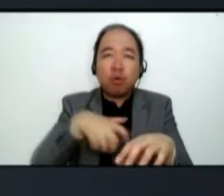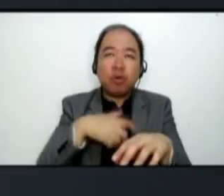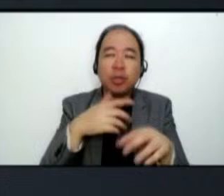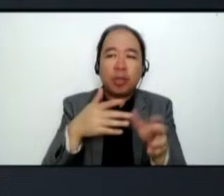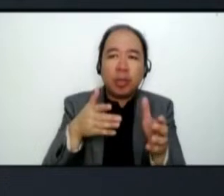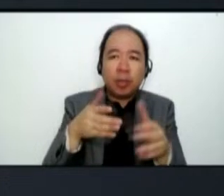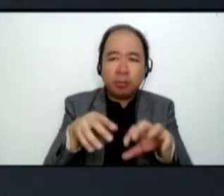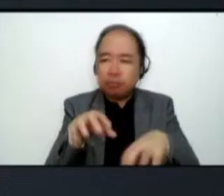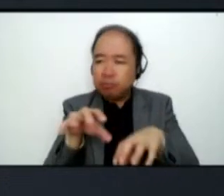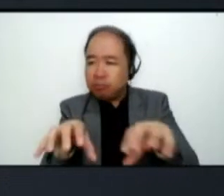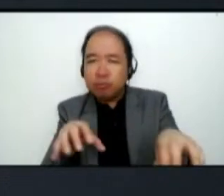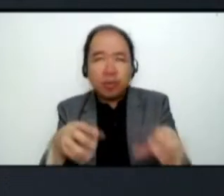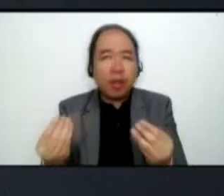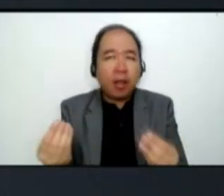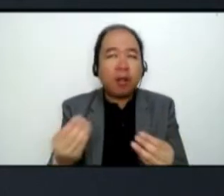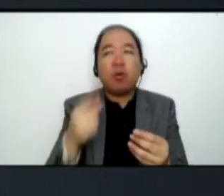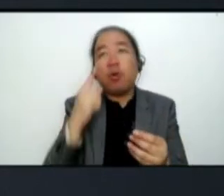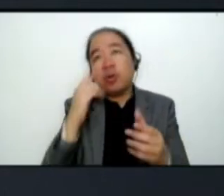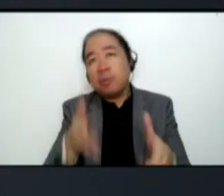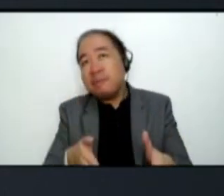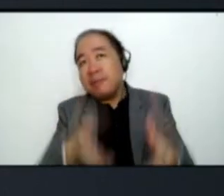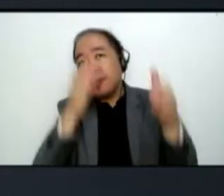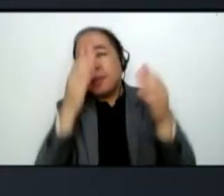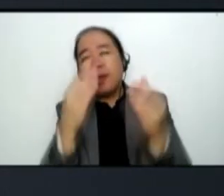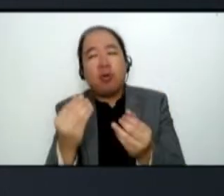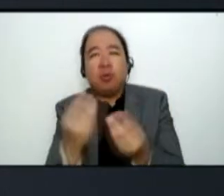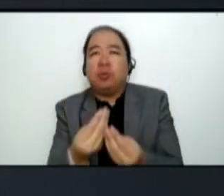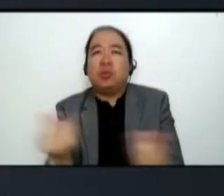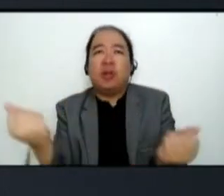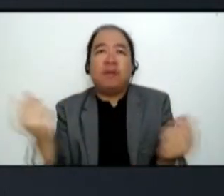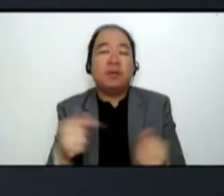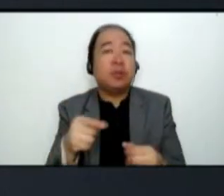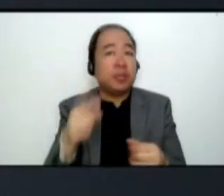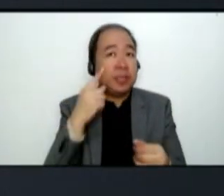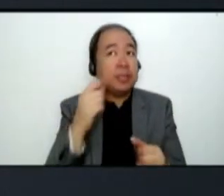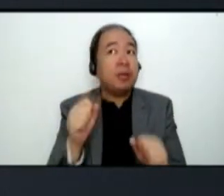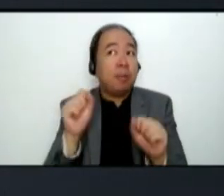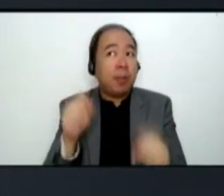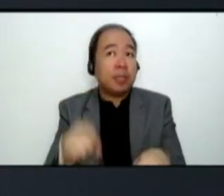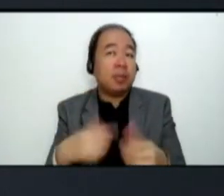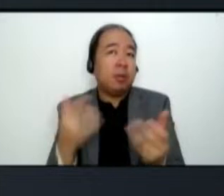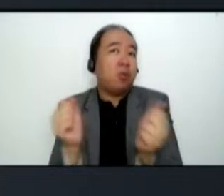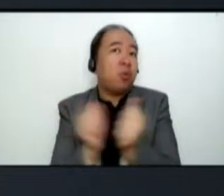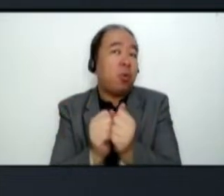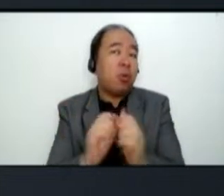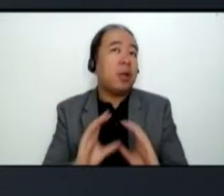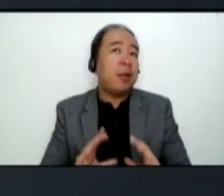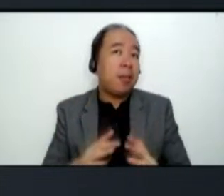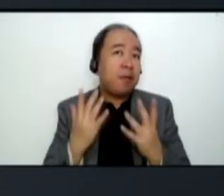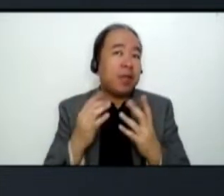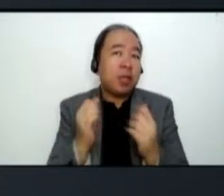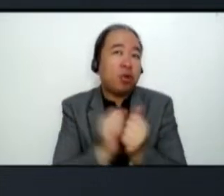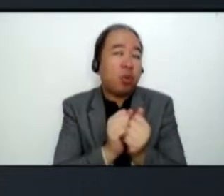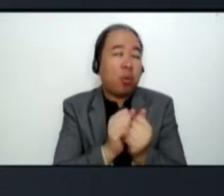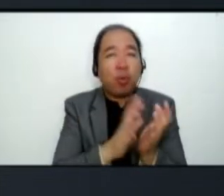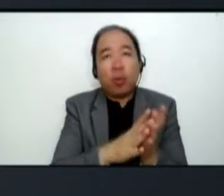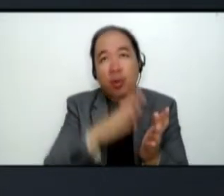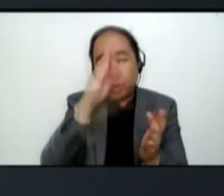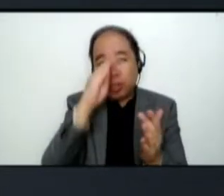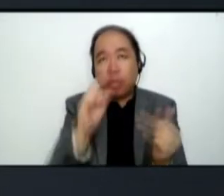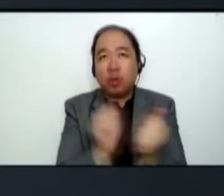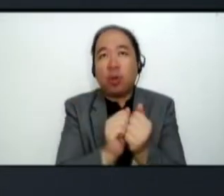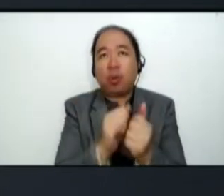out solutions so that whenever possible, and the co-living, co-learning, co-sharing spaces idea can